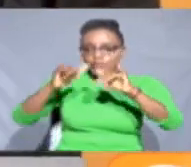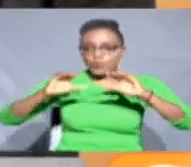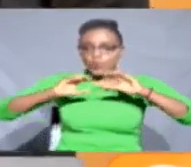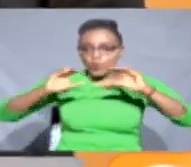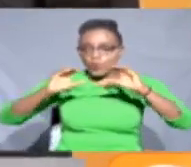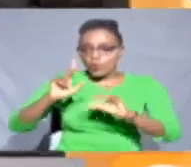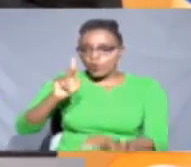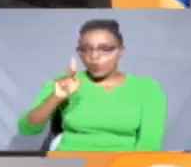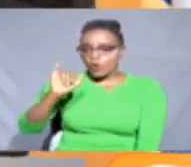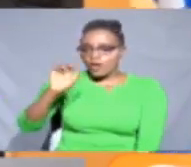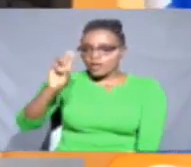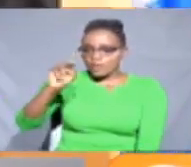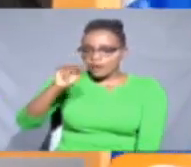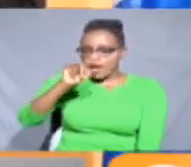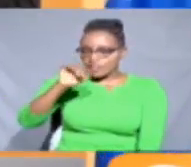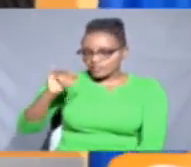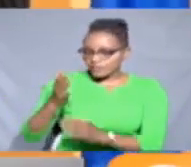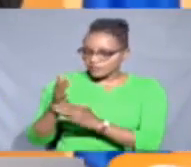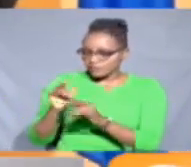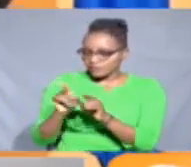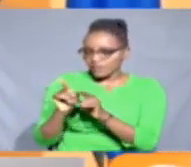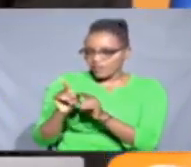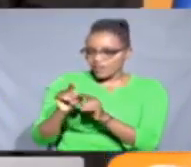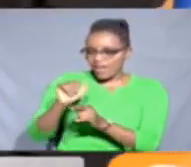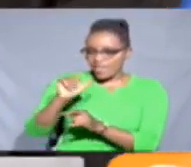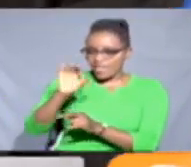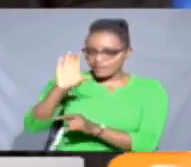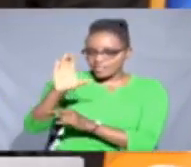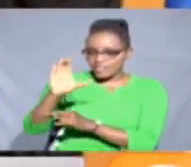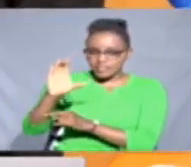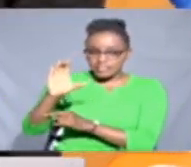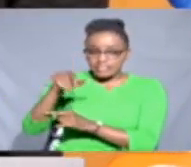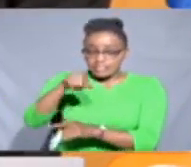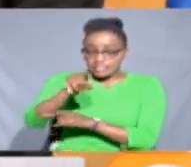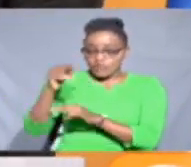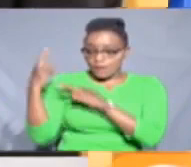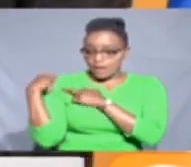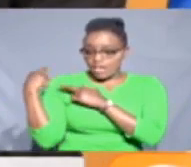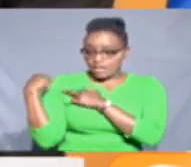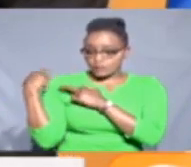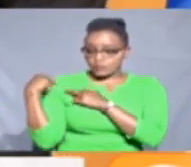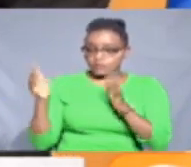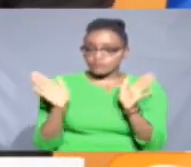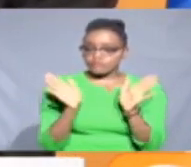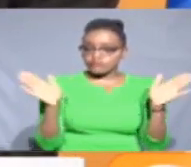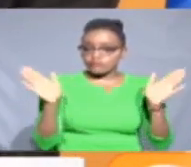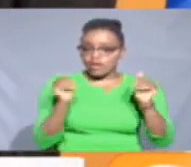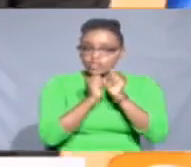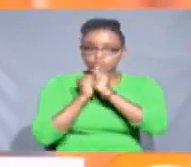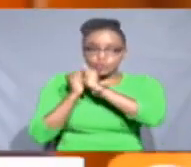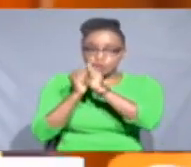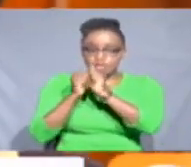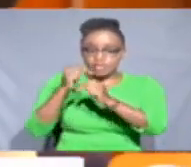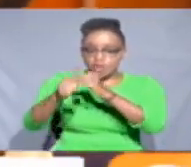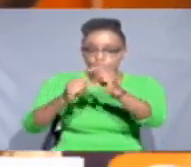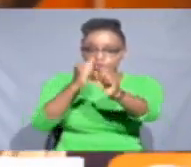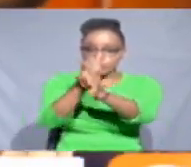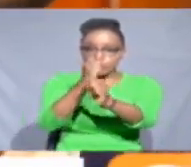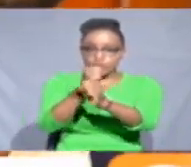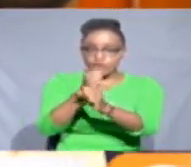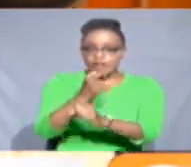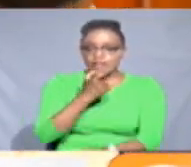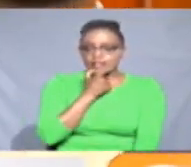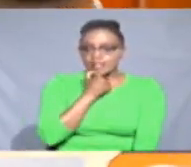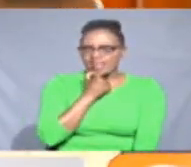Kimanzi. Mkufunzi wa makipa wa FC Leopards Lawrence Webo atawanua walinda lango wa timu ya taifa pamoja na kuendelea na kazi yake katika